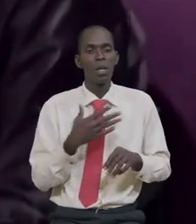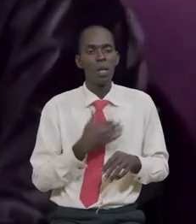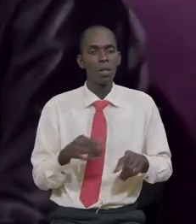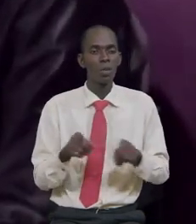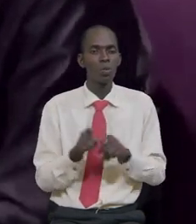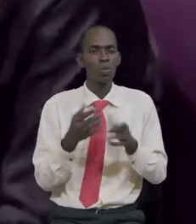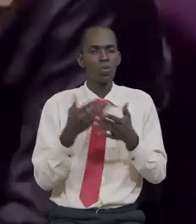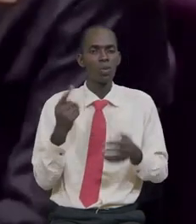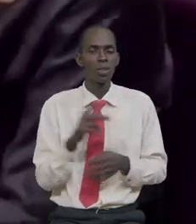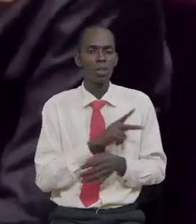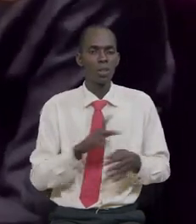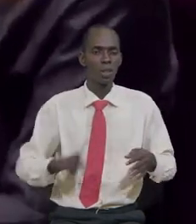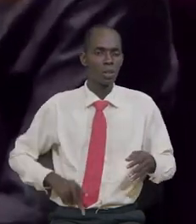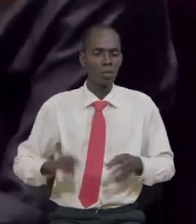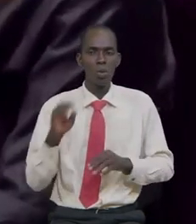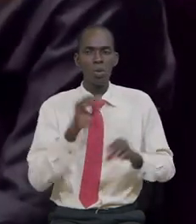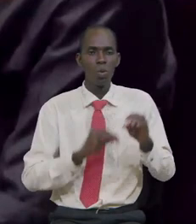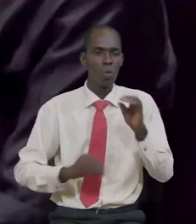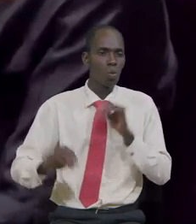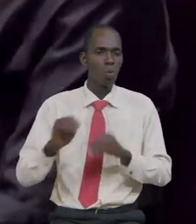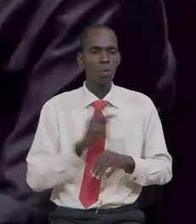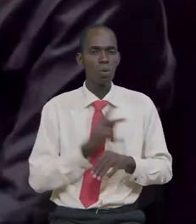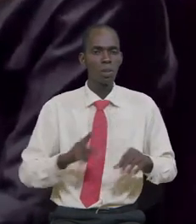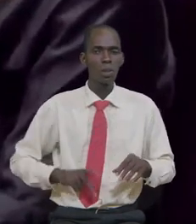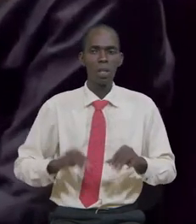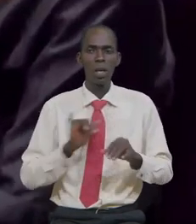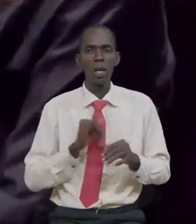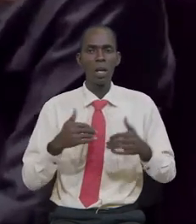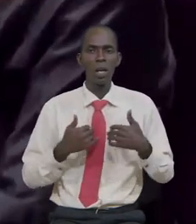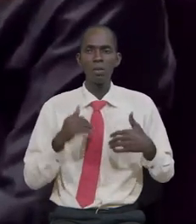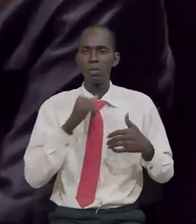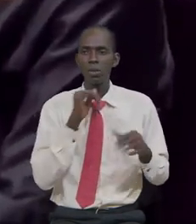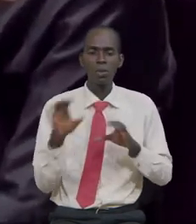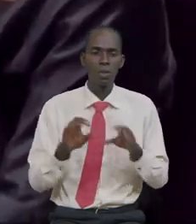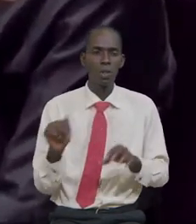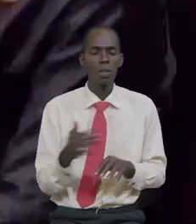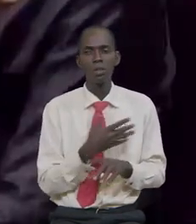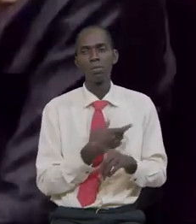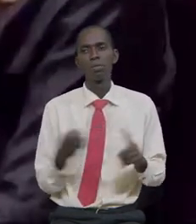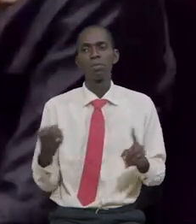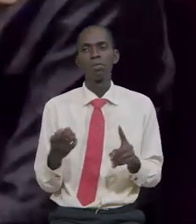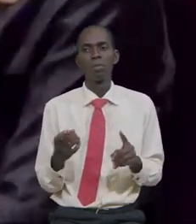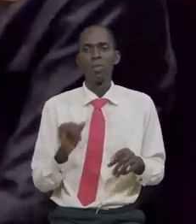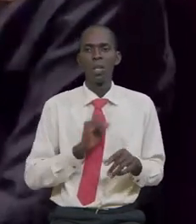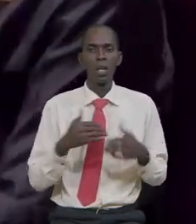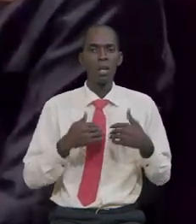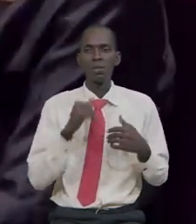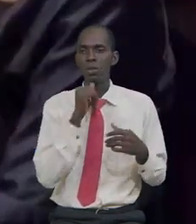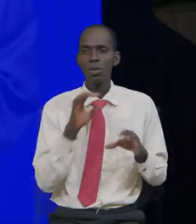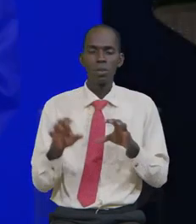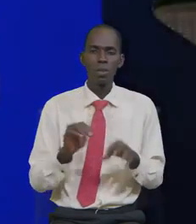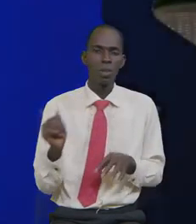done no hurt. Really, King, you know in your heart, I've not done anything to merit